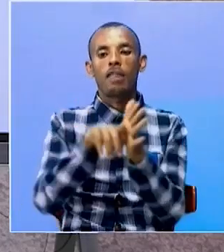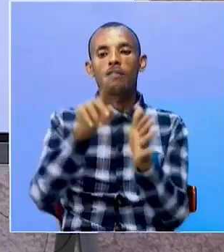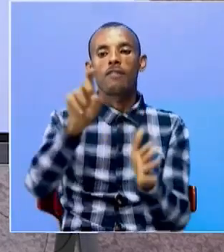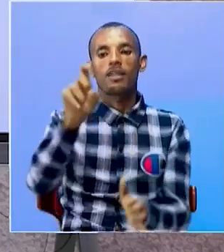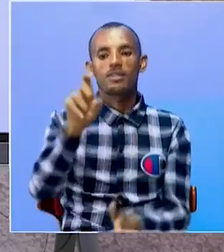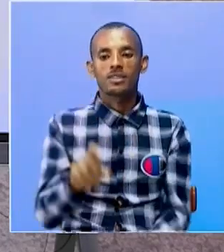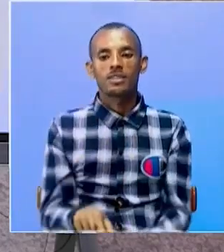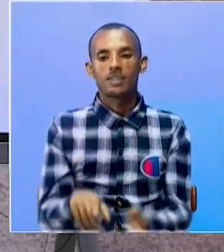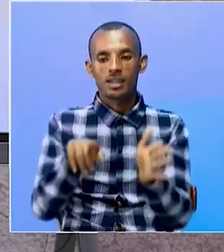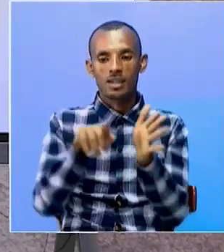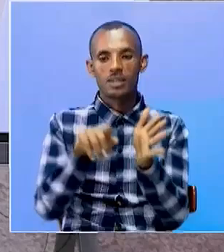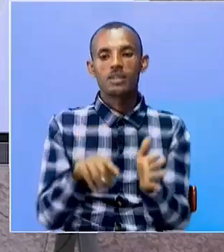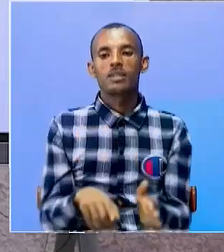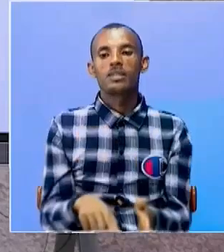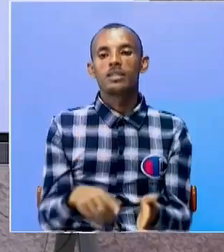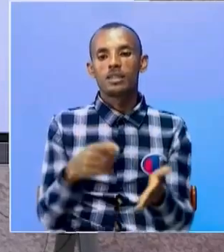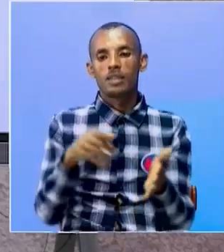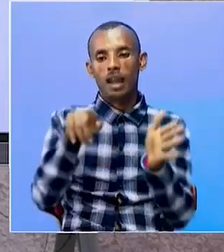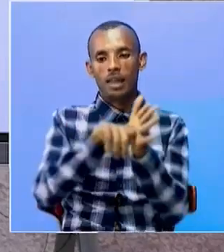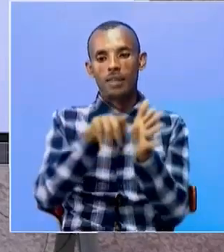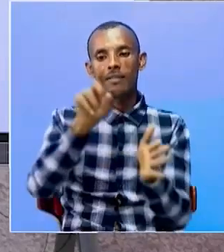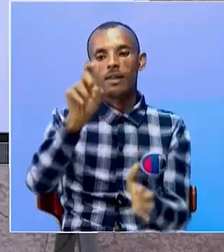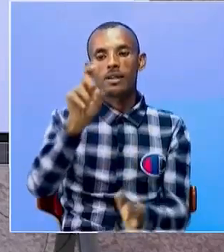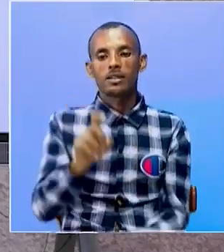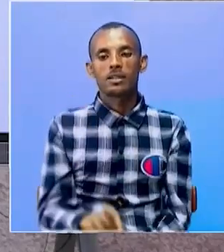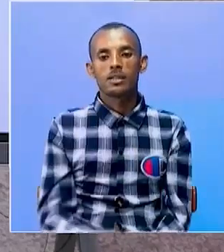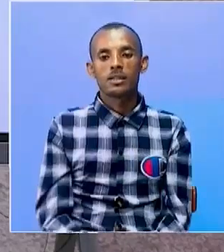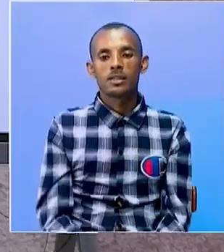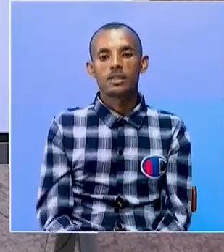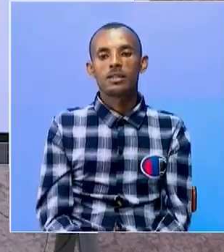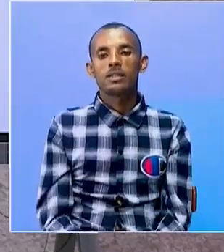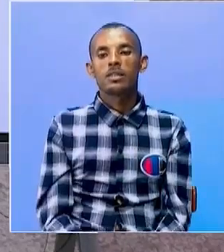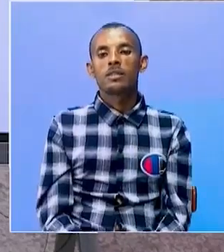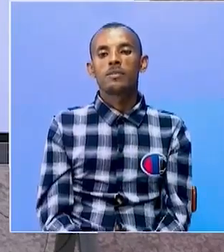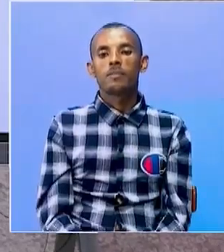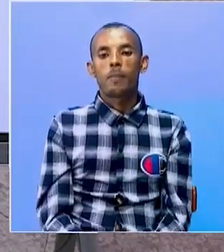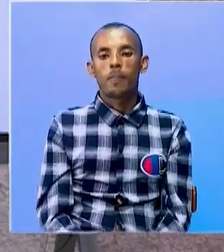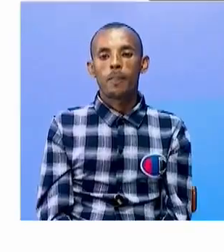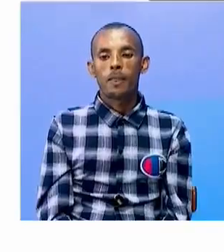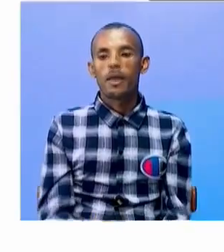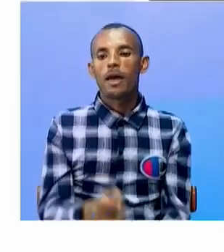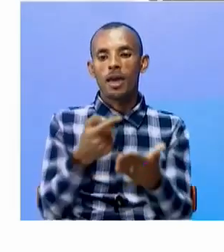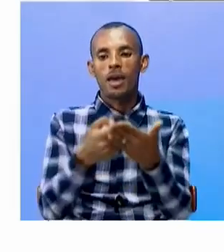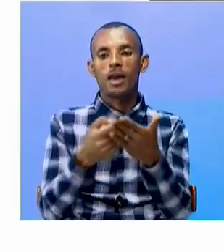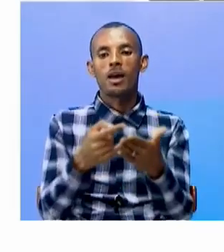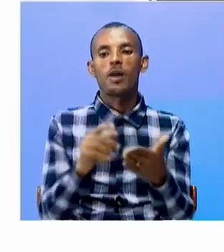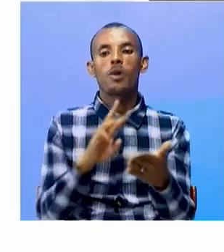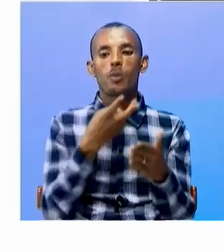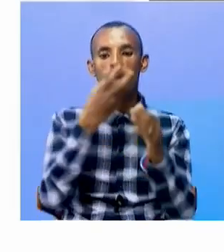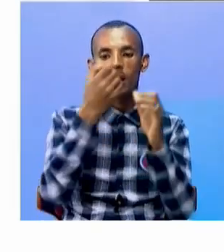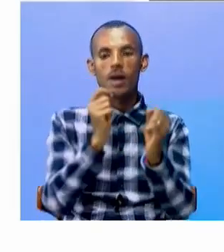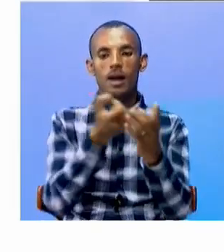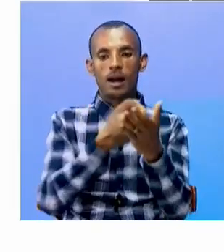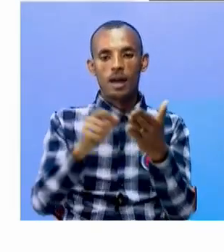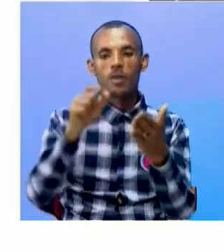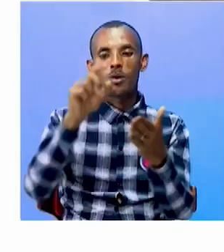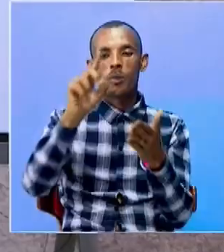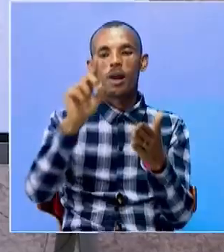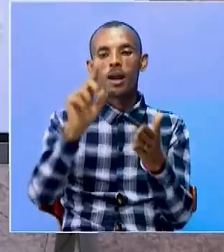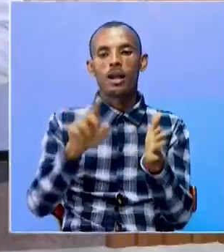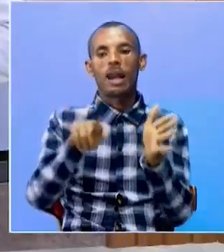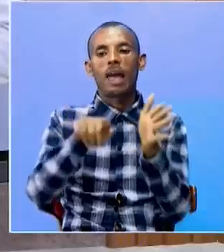The numerical factor for negative x, or numerical coefficient, here you can write 1 here. It is negative x